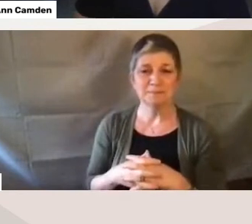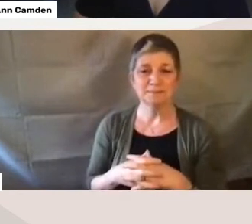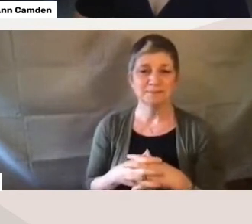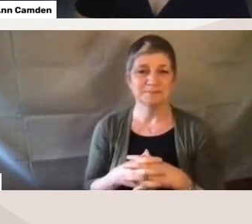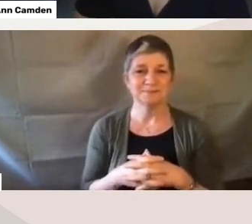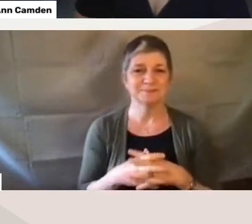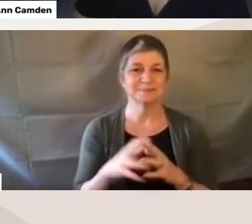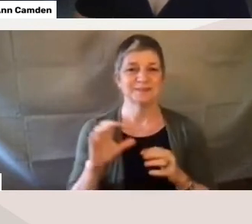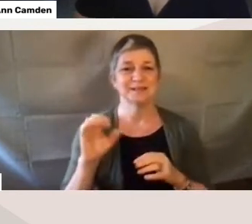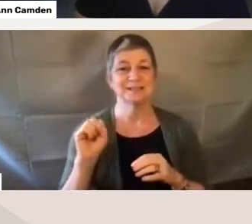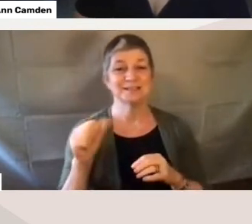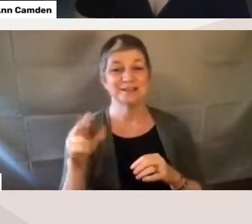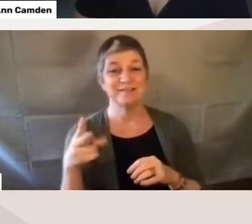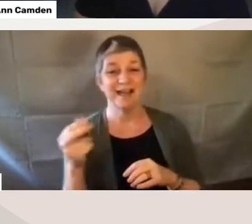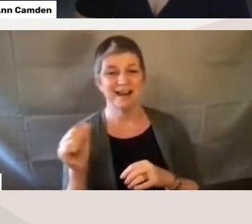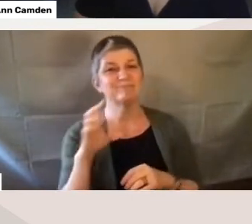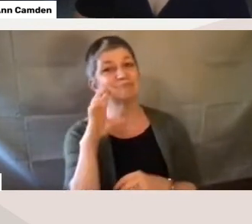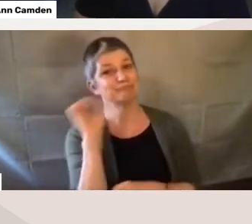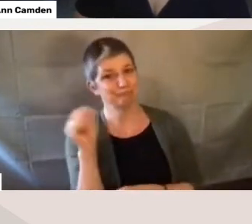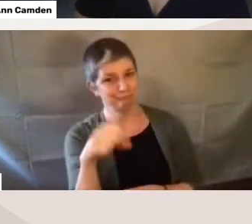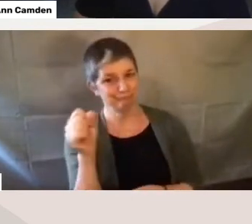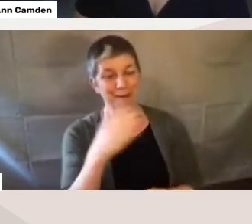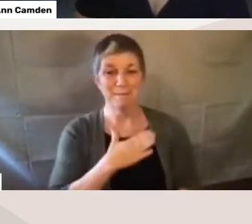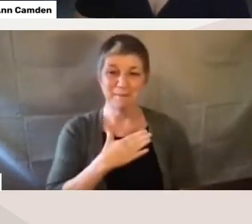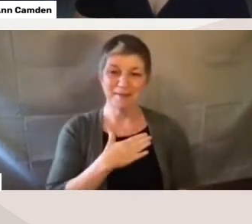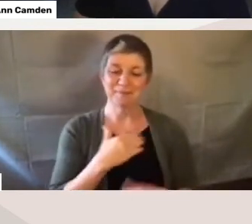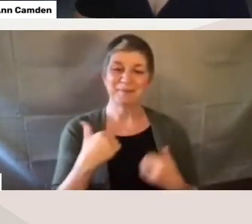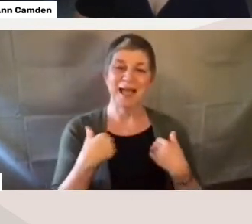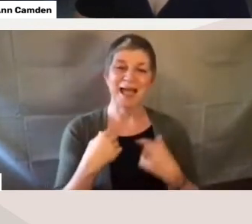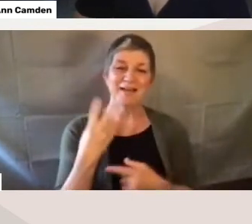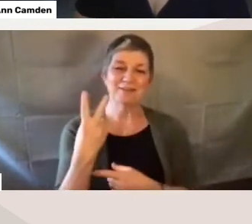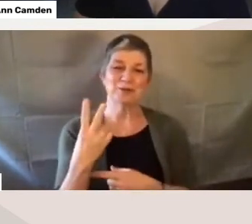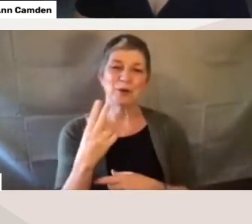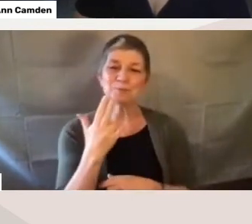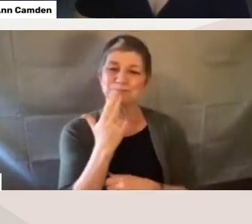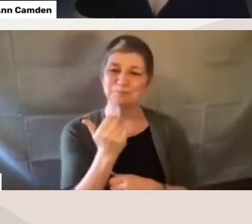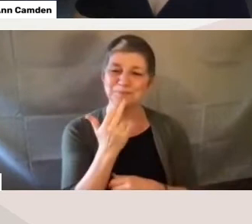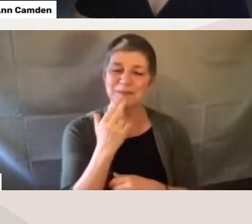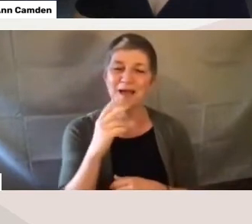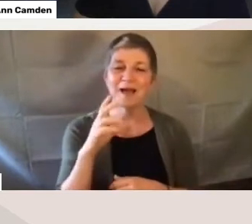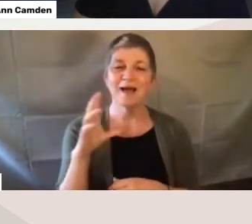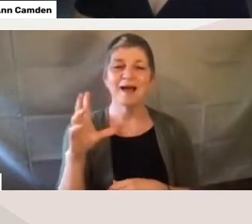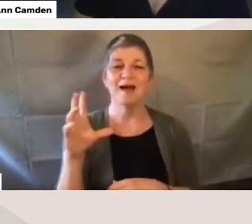Yes, mine have. I have 2 miniature Dachshunds.